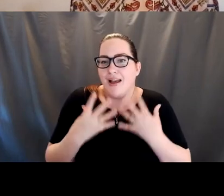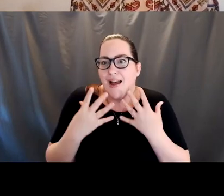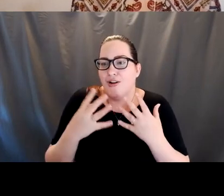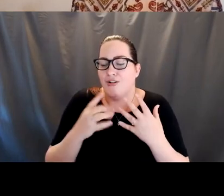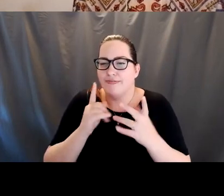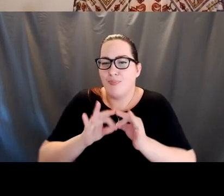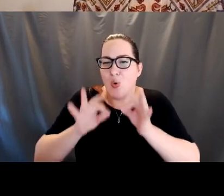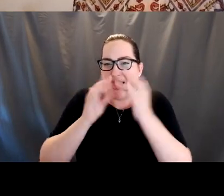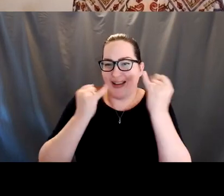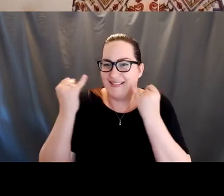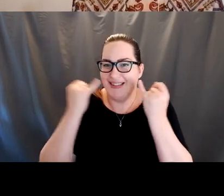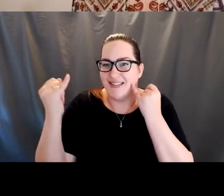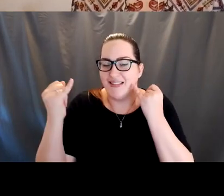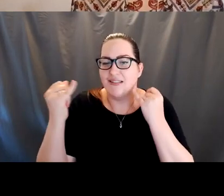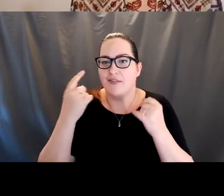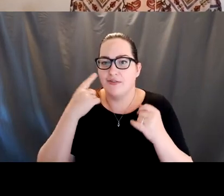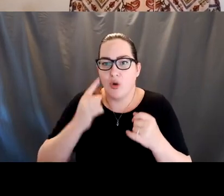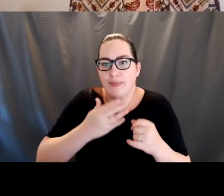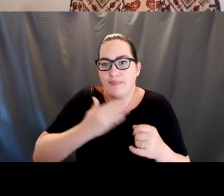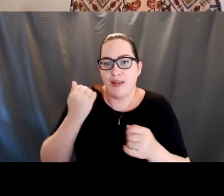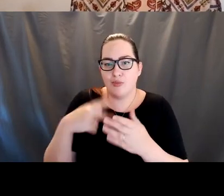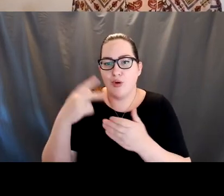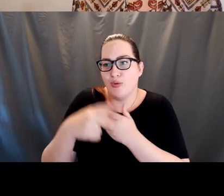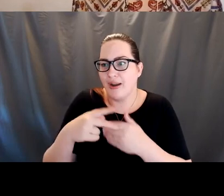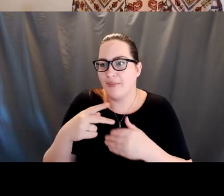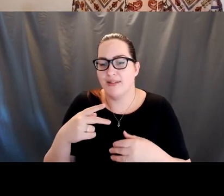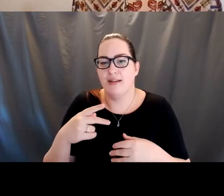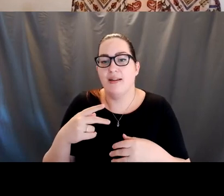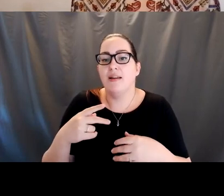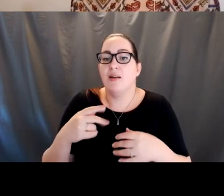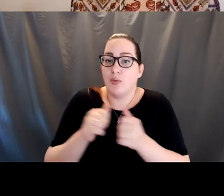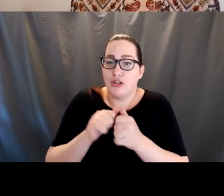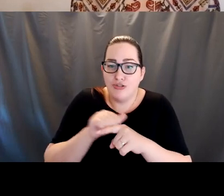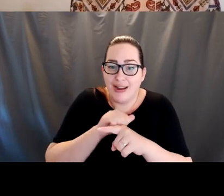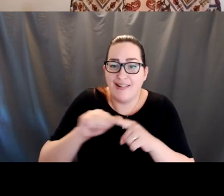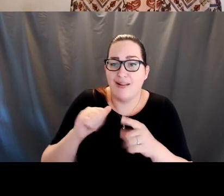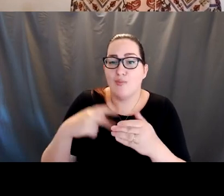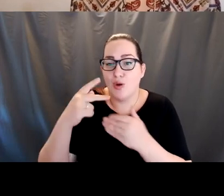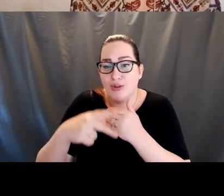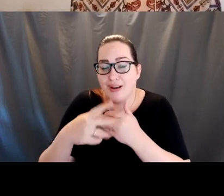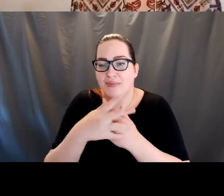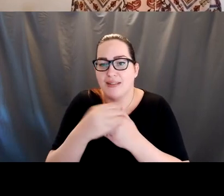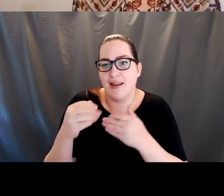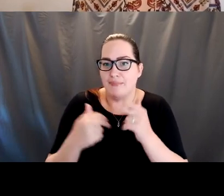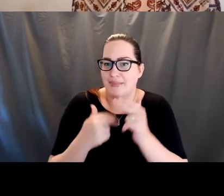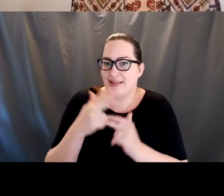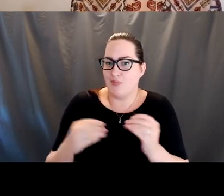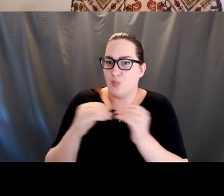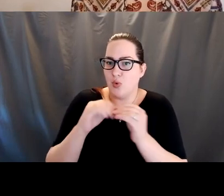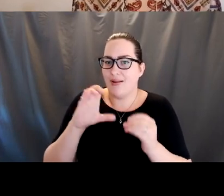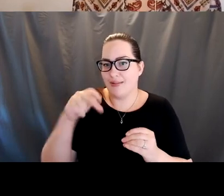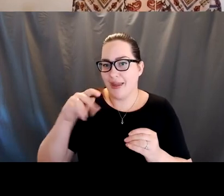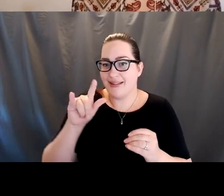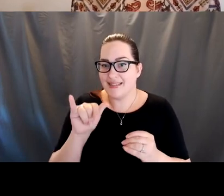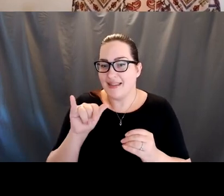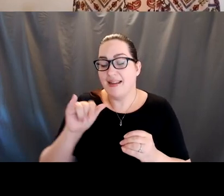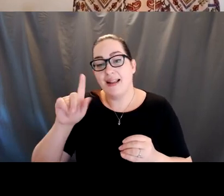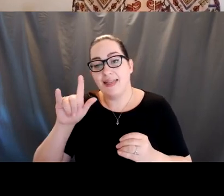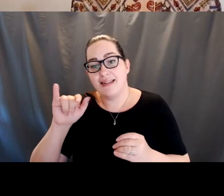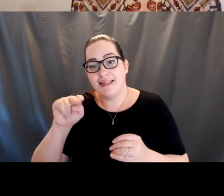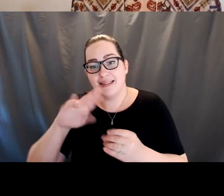larger community for the better. Through training, programming, and capacity building, the Lytton Center empowers students to advocate